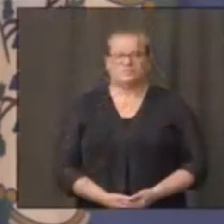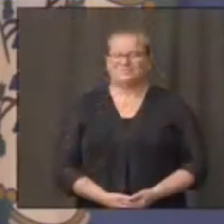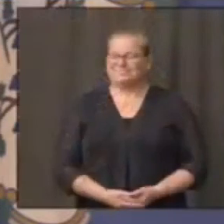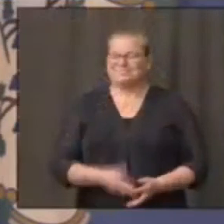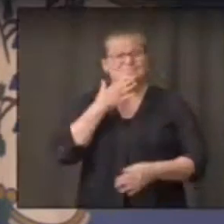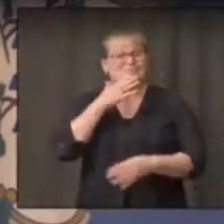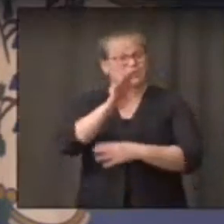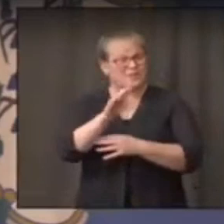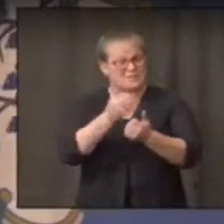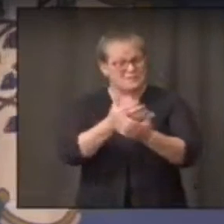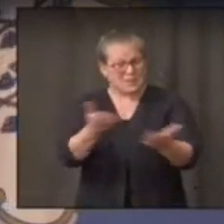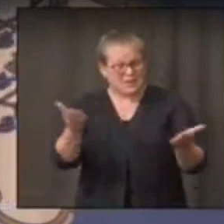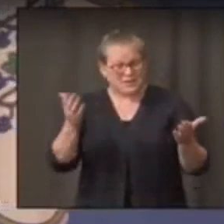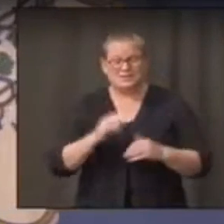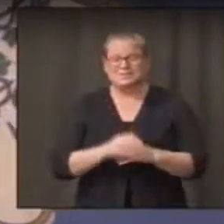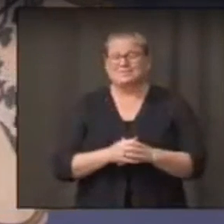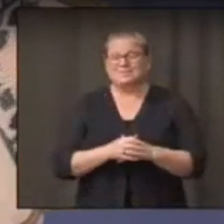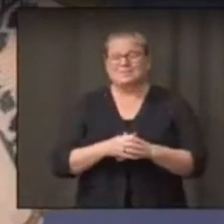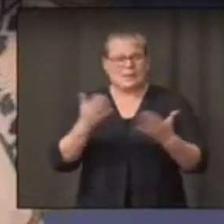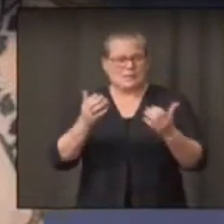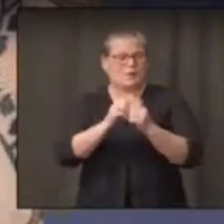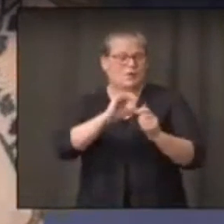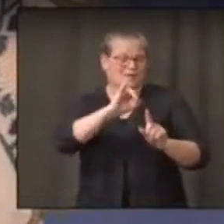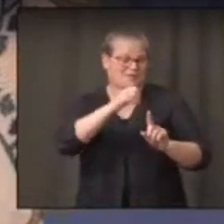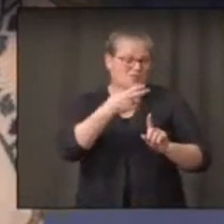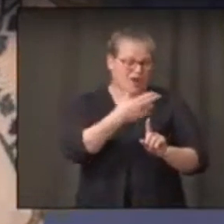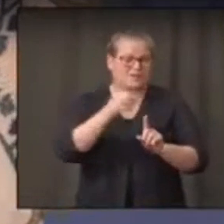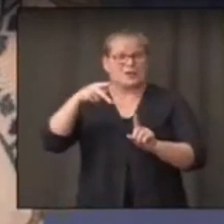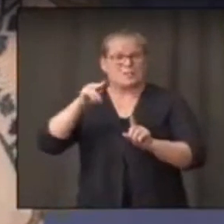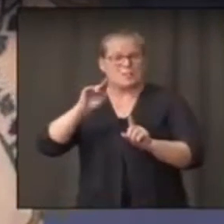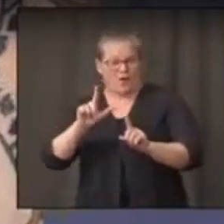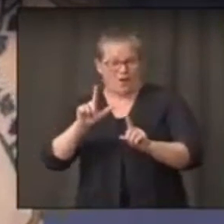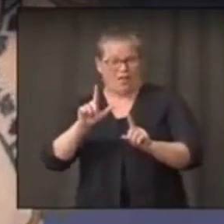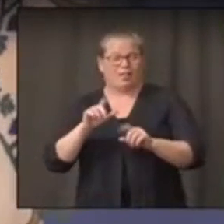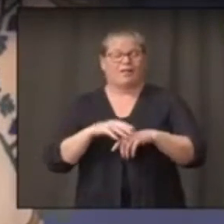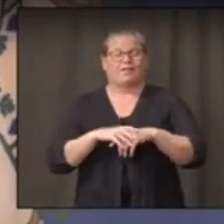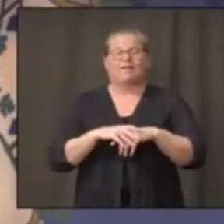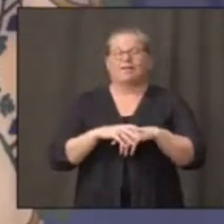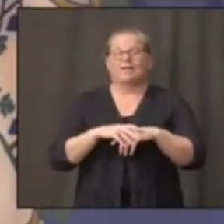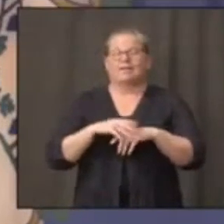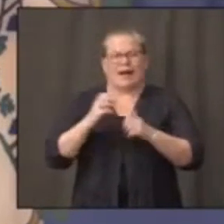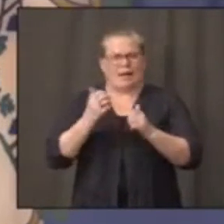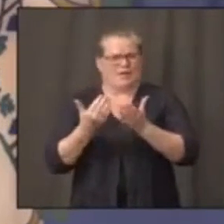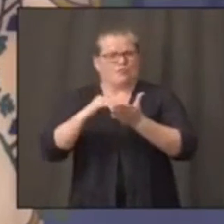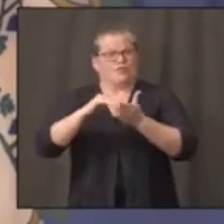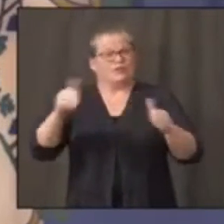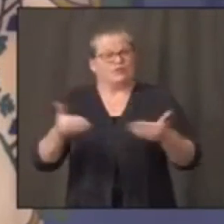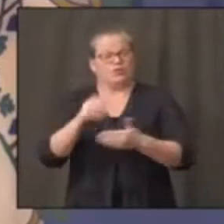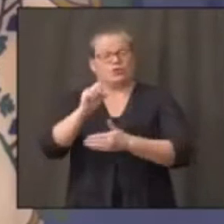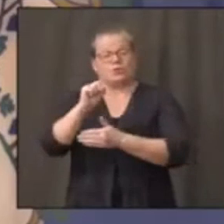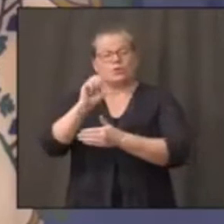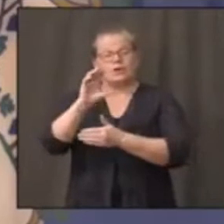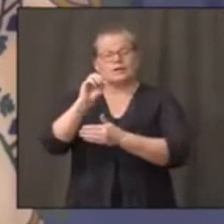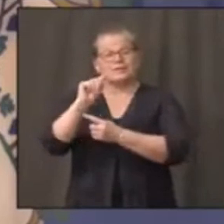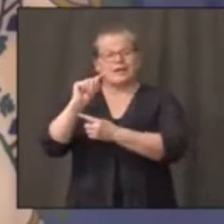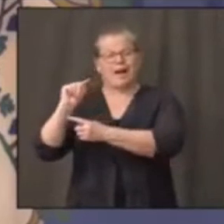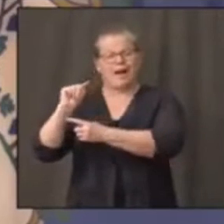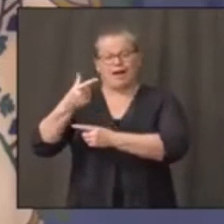All right, good afternoon, everybody. Here with Josh and Paul. I'll get a chance to reintroduce Scott Gottlieb to you in a